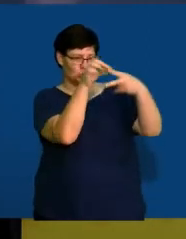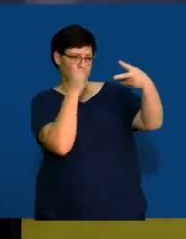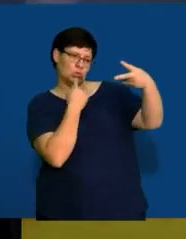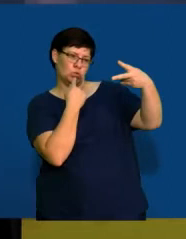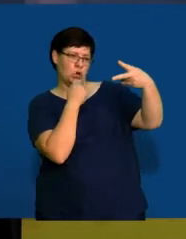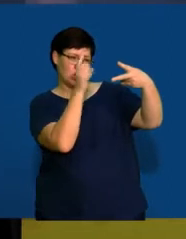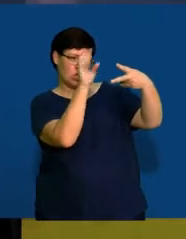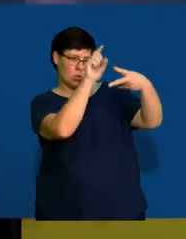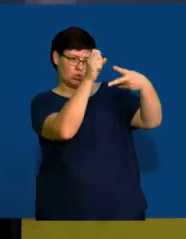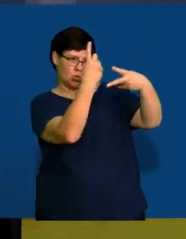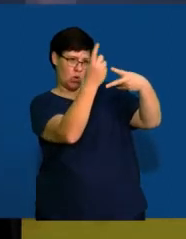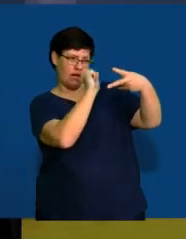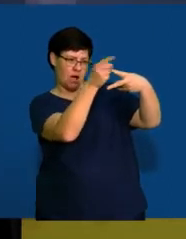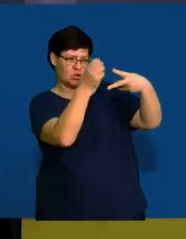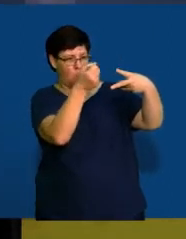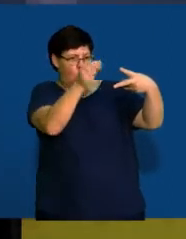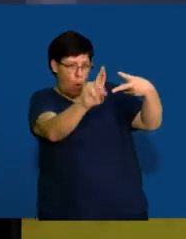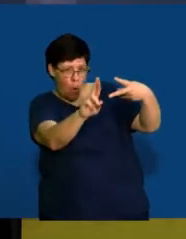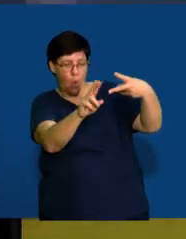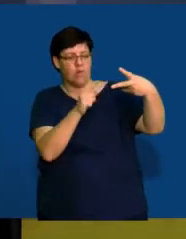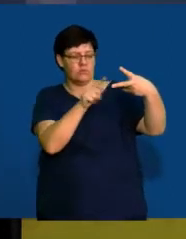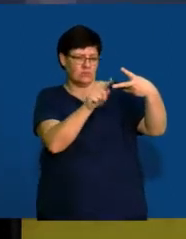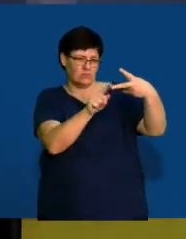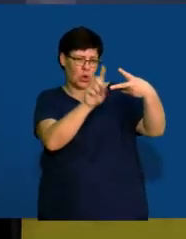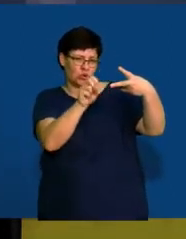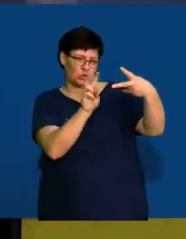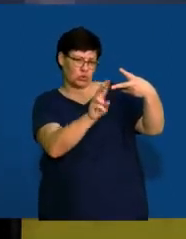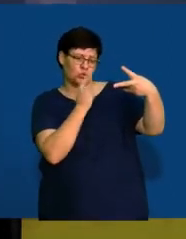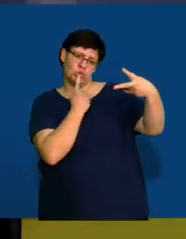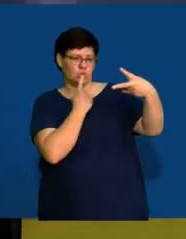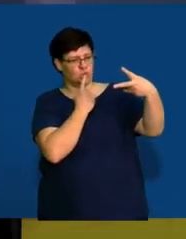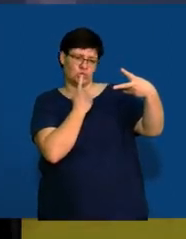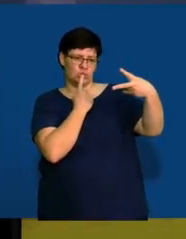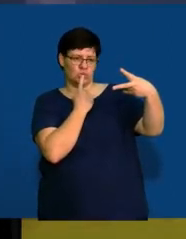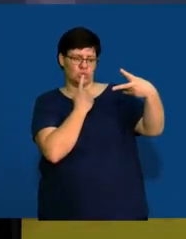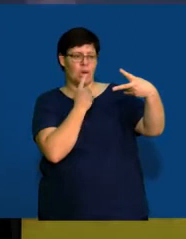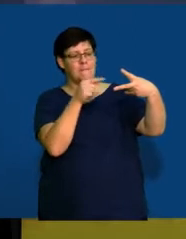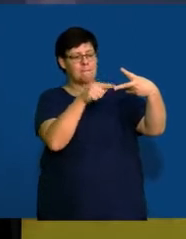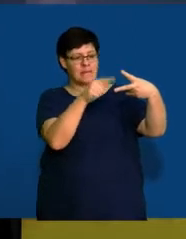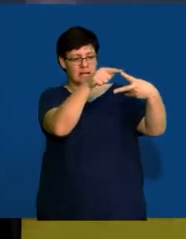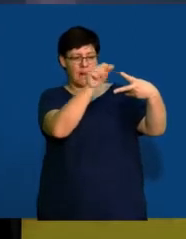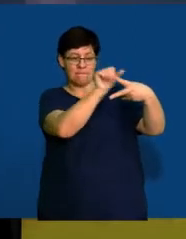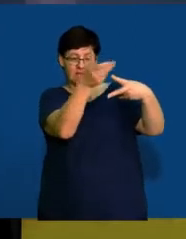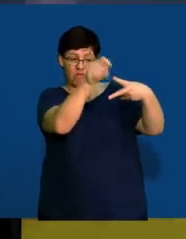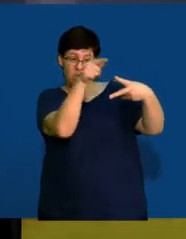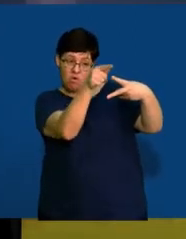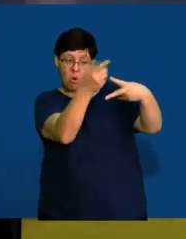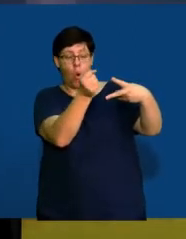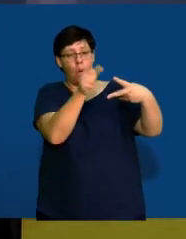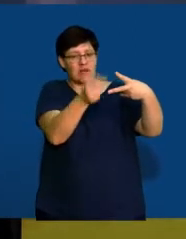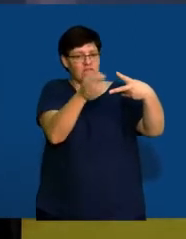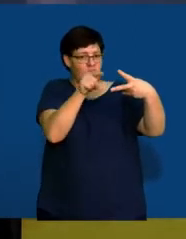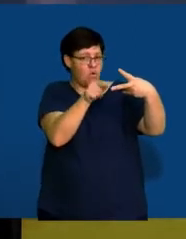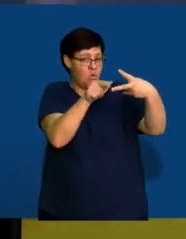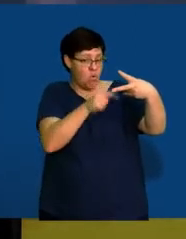remember, what is important is you have to know which sections are you better prepared for. So what am I going to